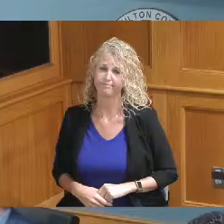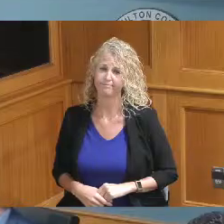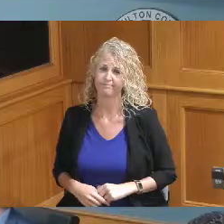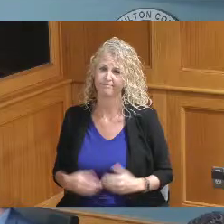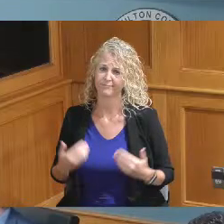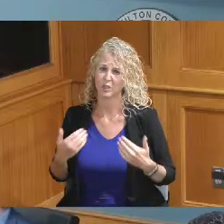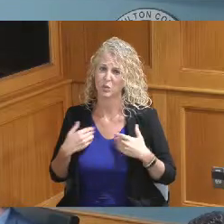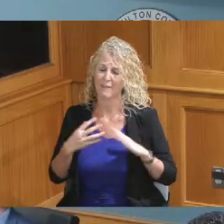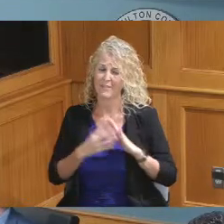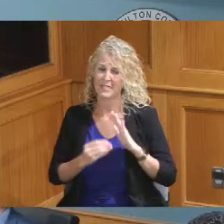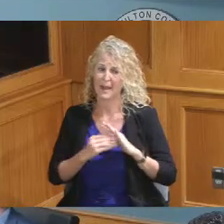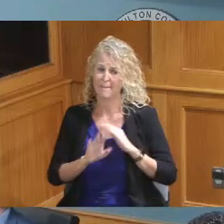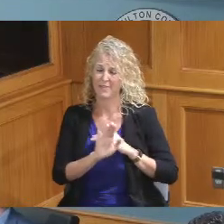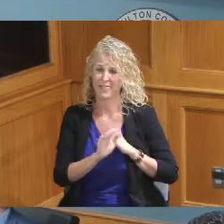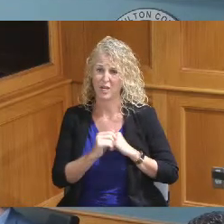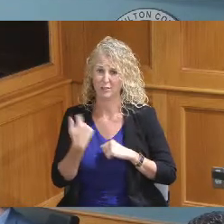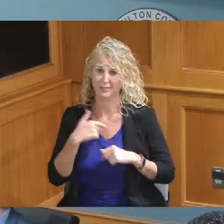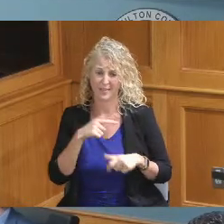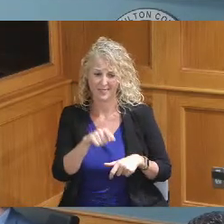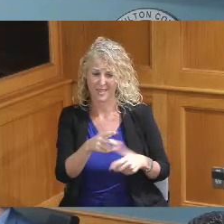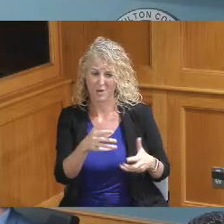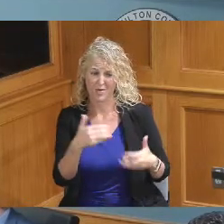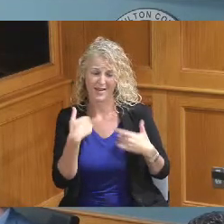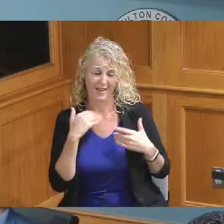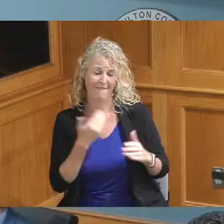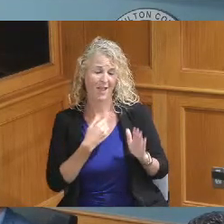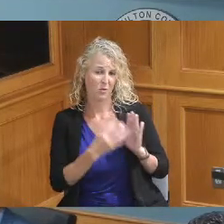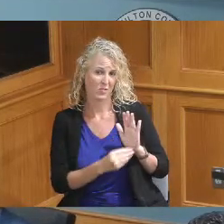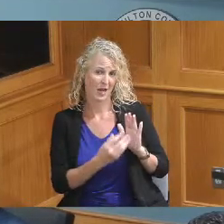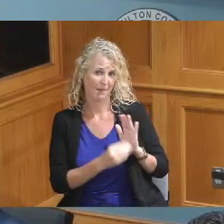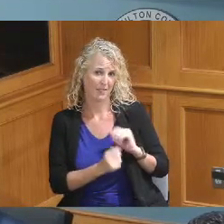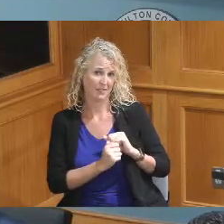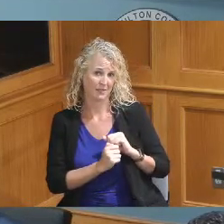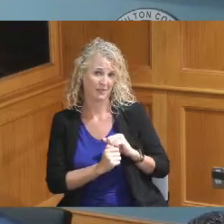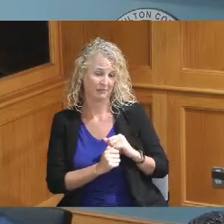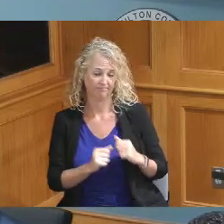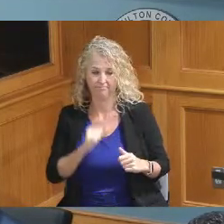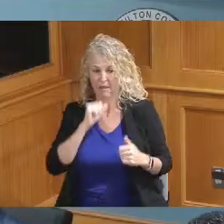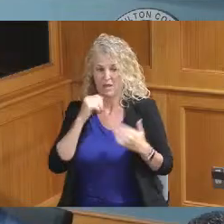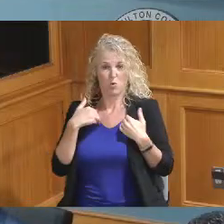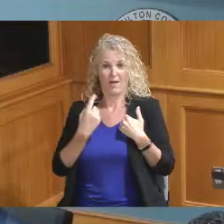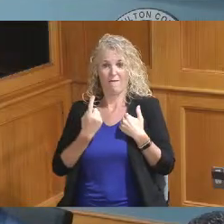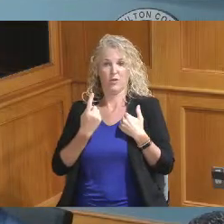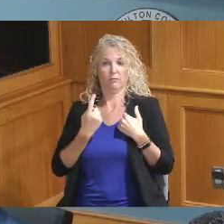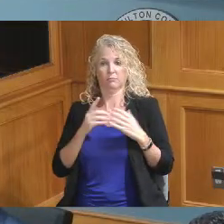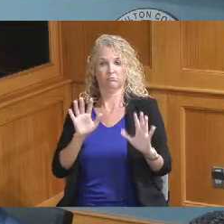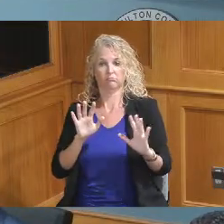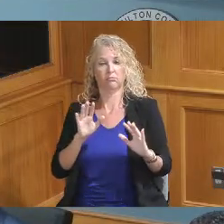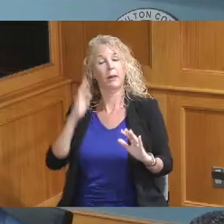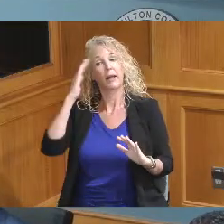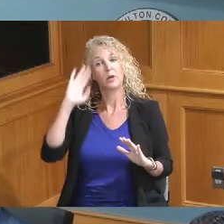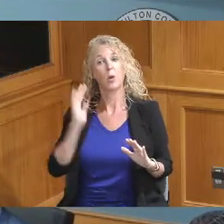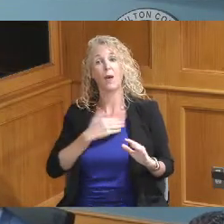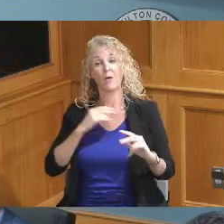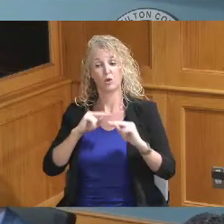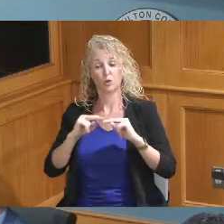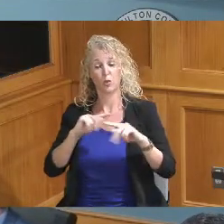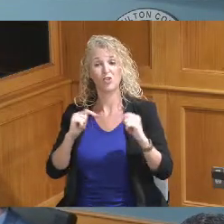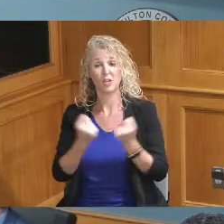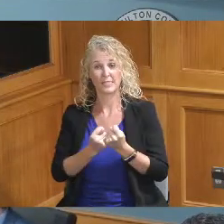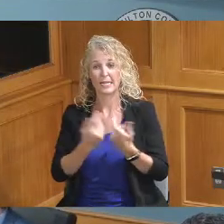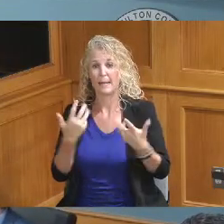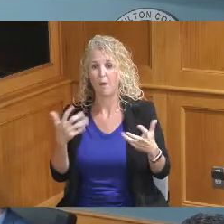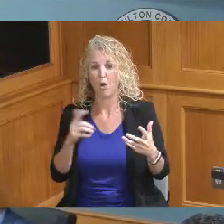of their contracts? Because they get a copy of ours because it's public record. I don't have one personally, but I know that our negotiating team has talked with